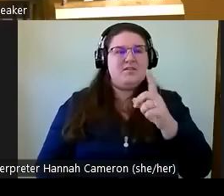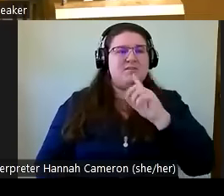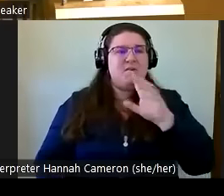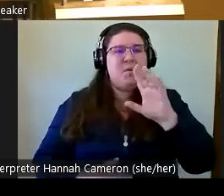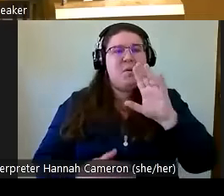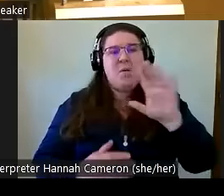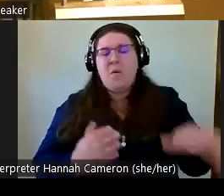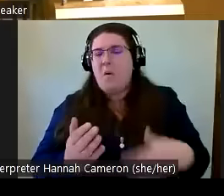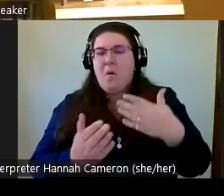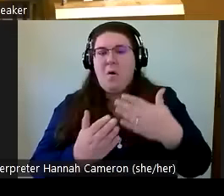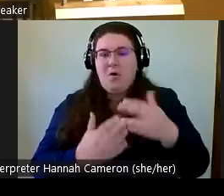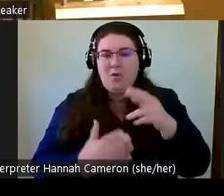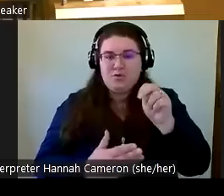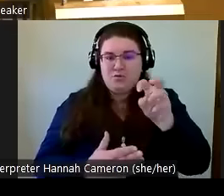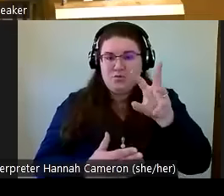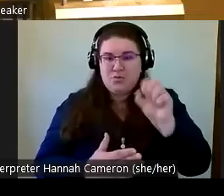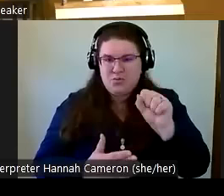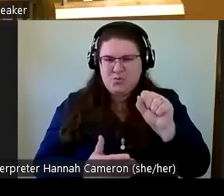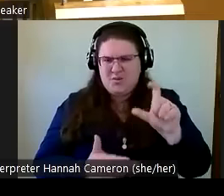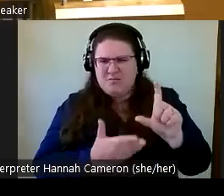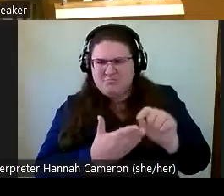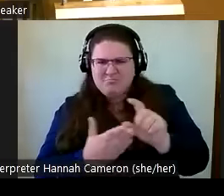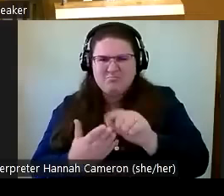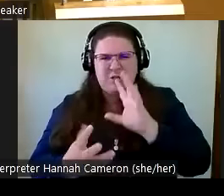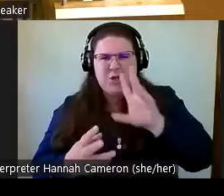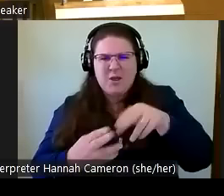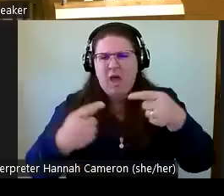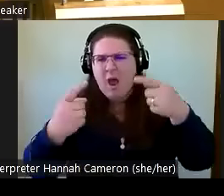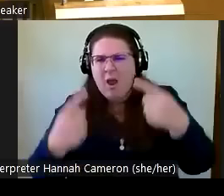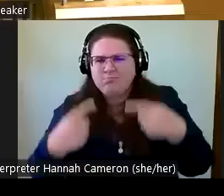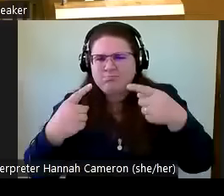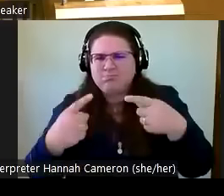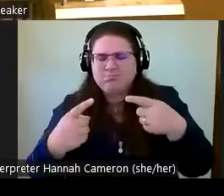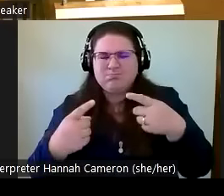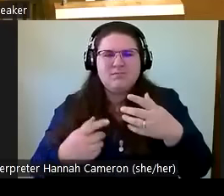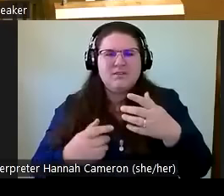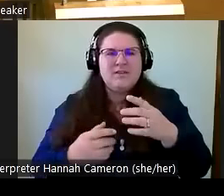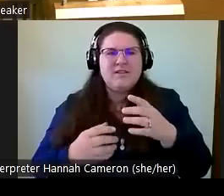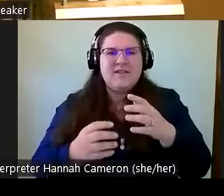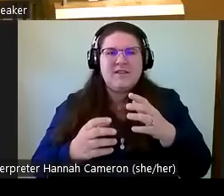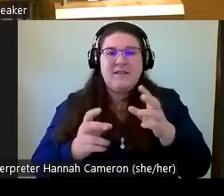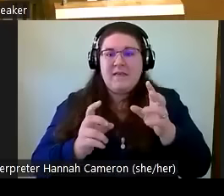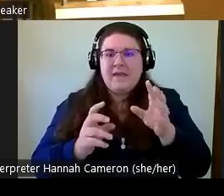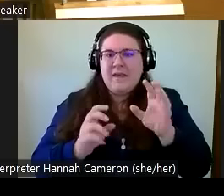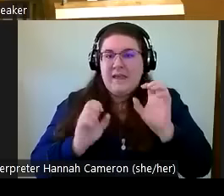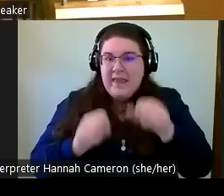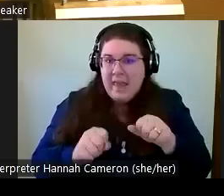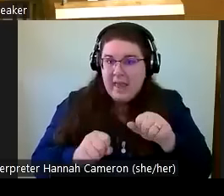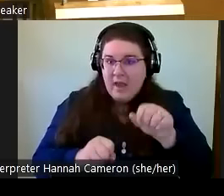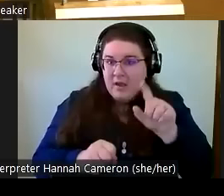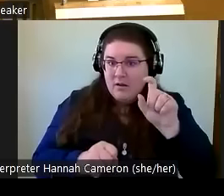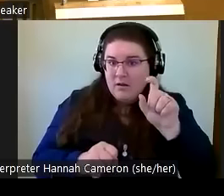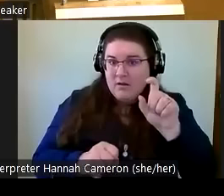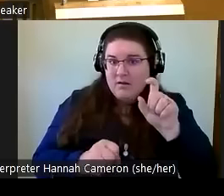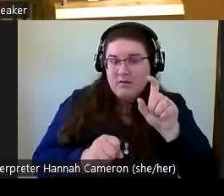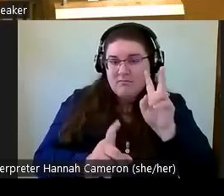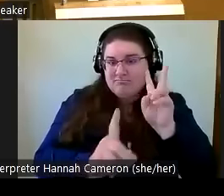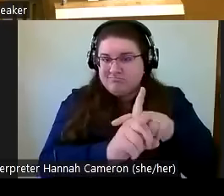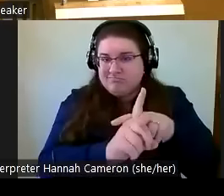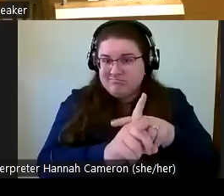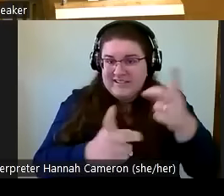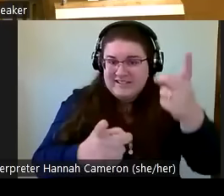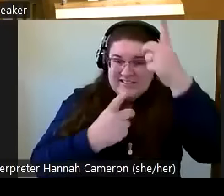had articles about the controversy of defining disease without symptoms. And so that got